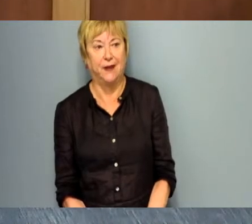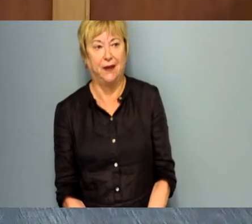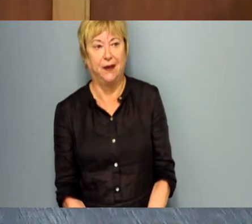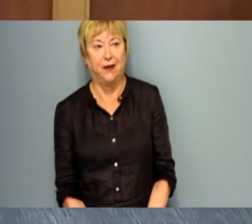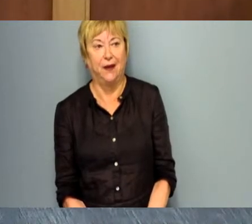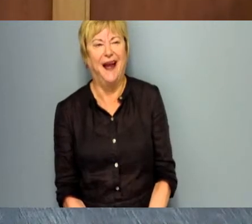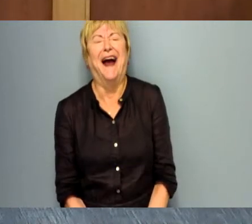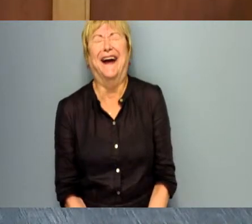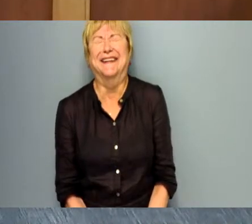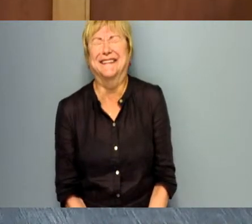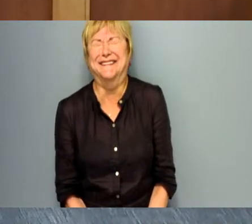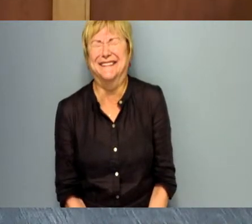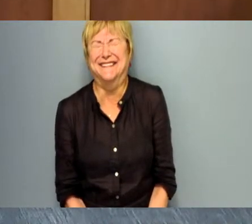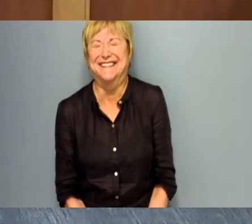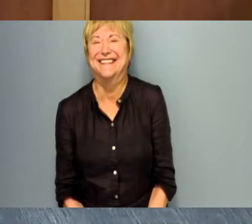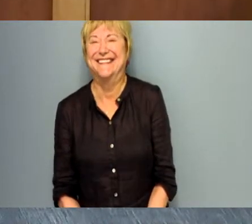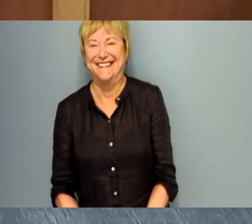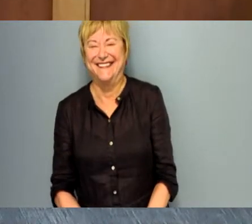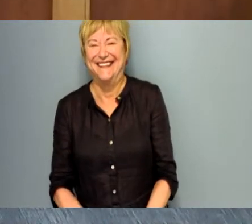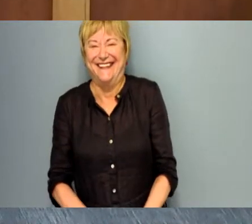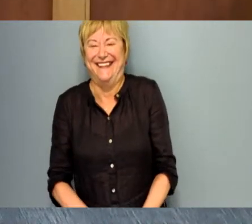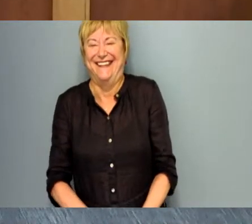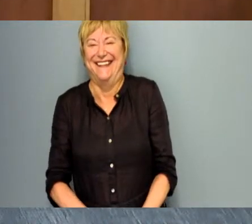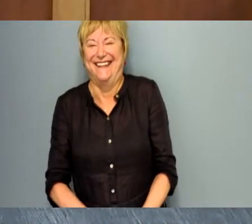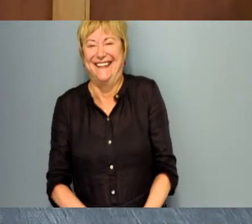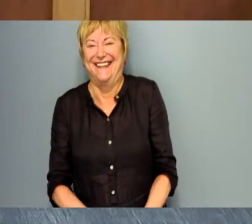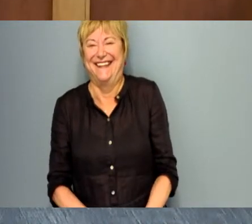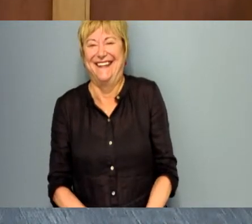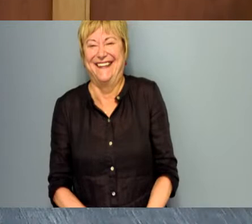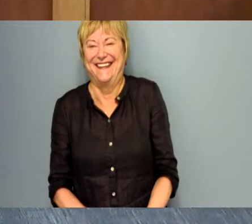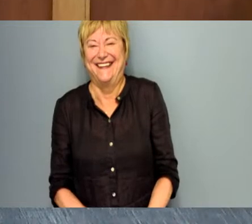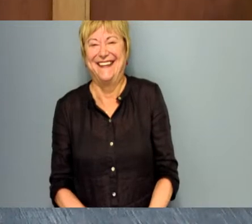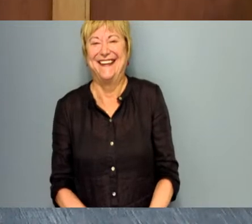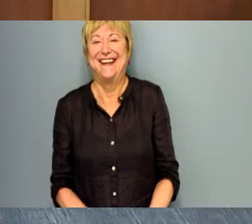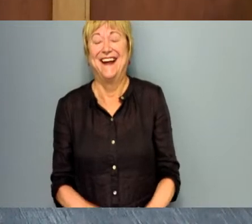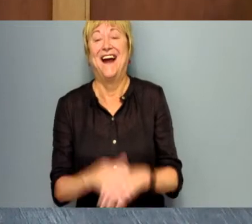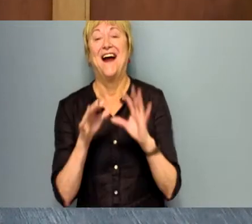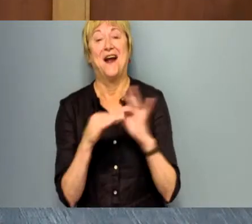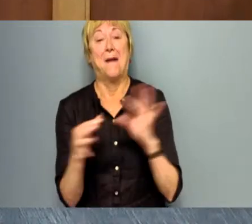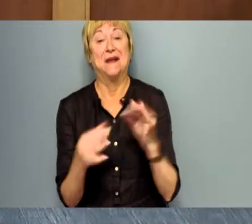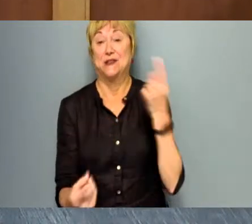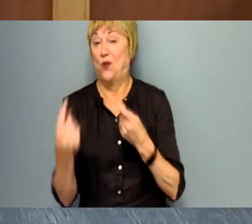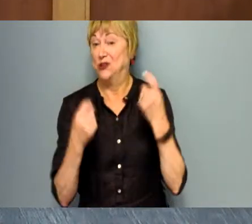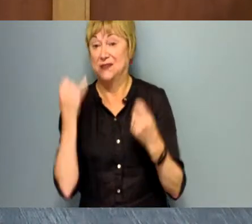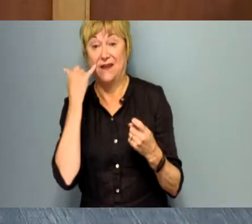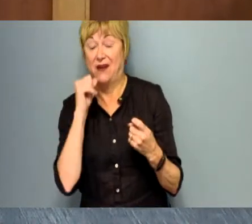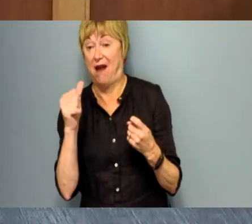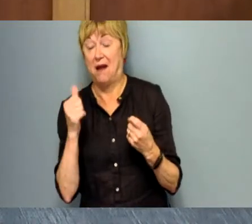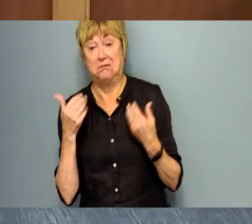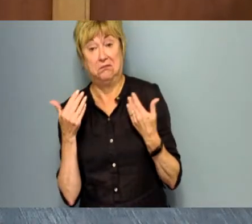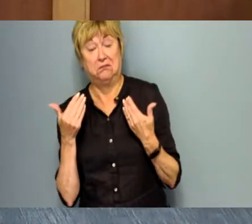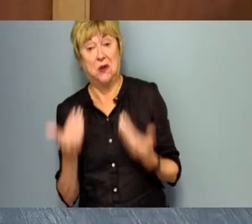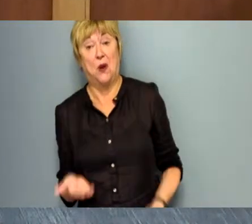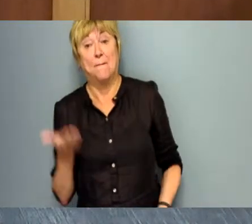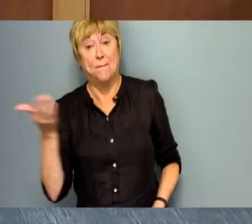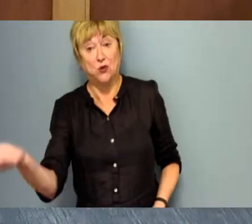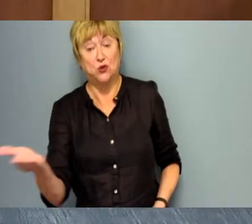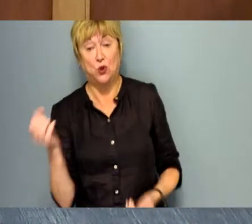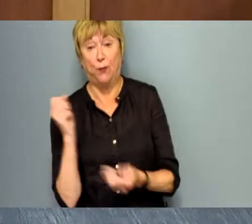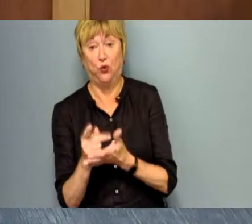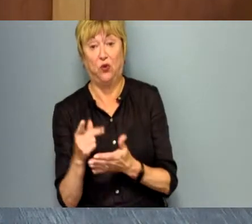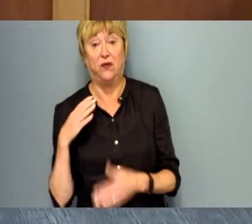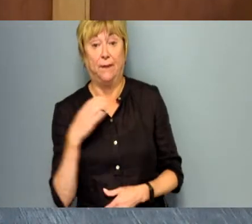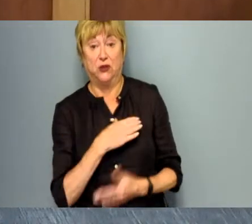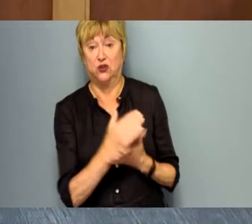All right, moving to personnel actions, the commissioners' list. Is there any comments or questions? If not, is there a motion to approve the commissioners' list as presented? So